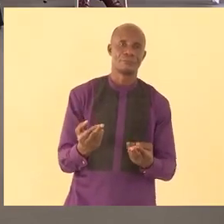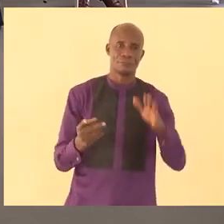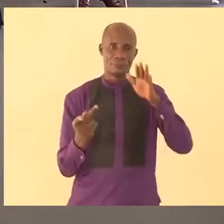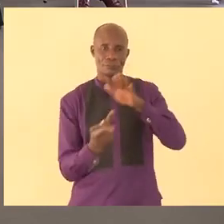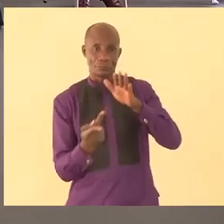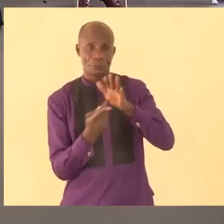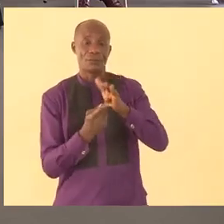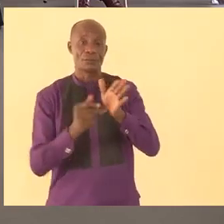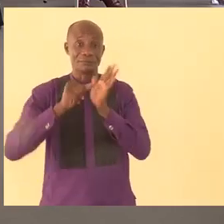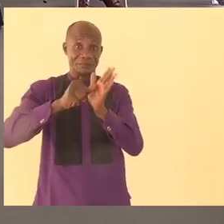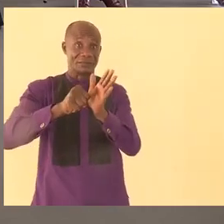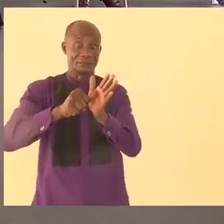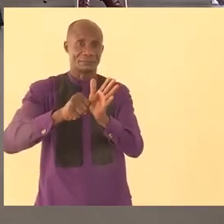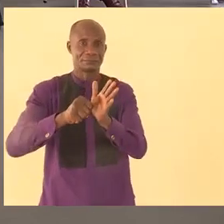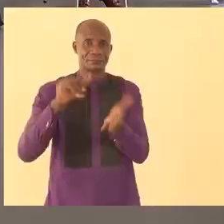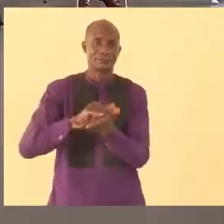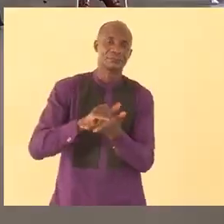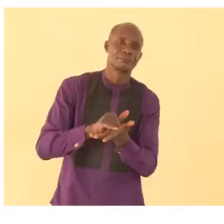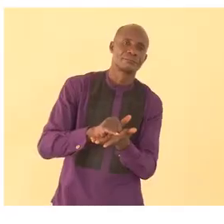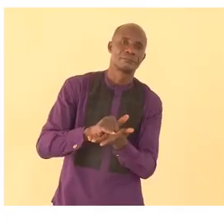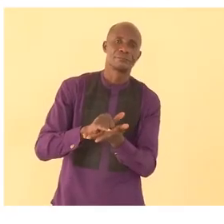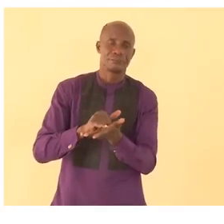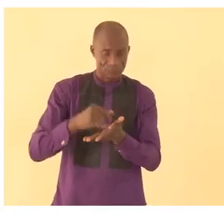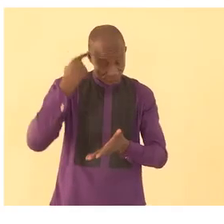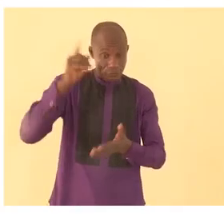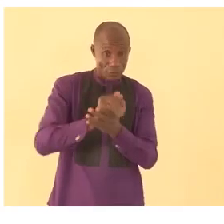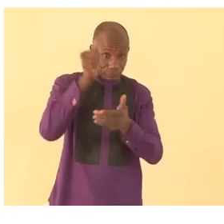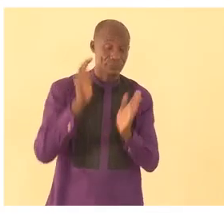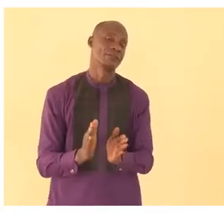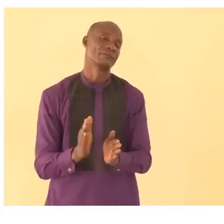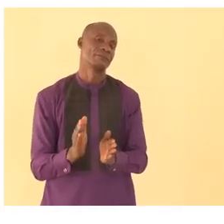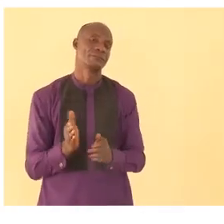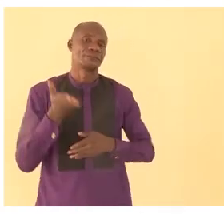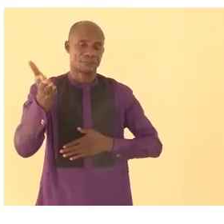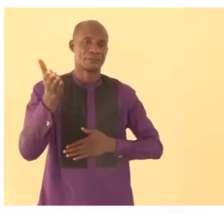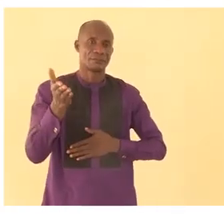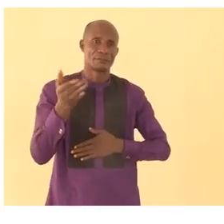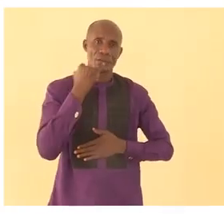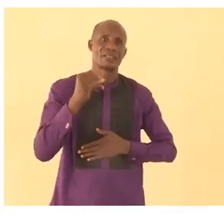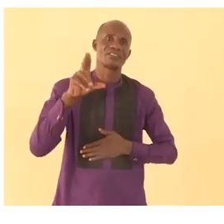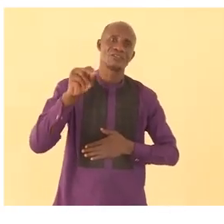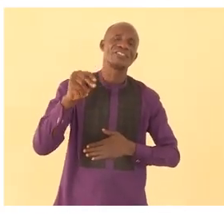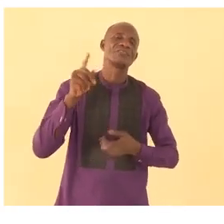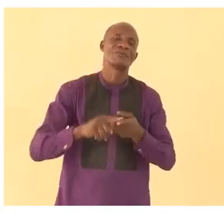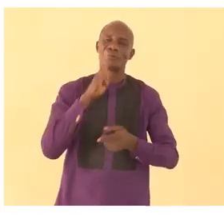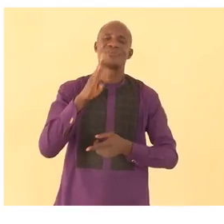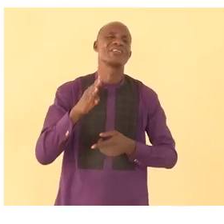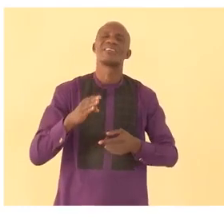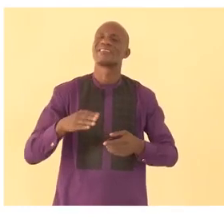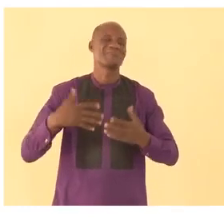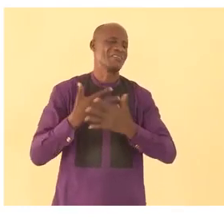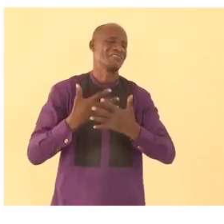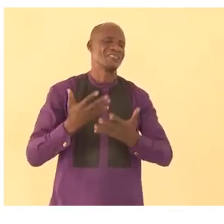Paul insists that for believers, there is no need to worry.